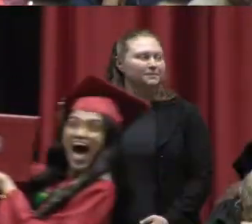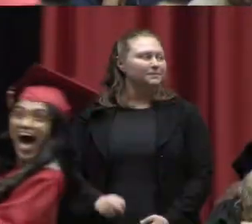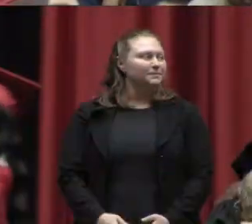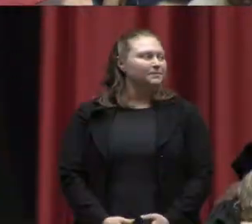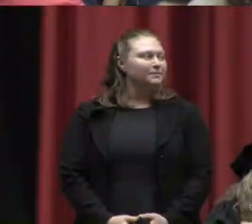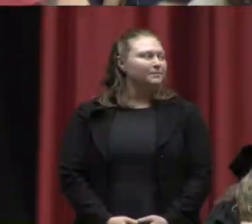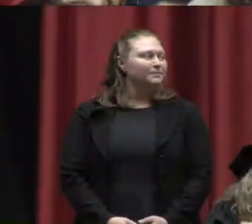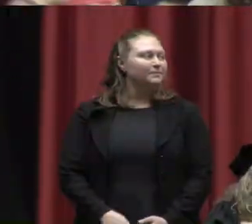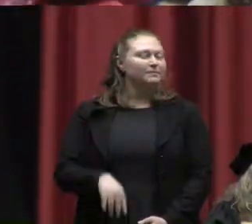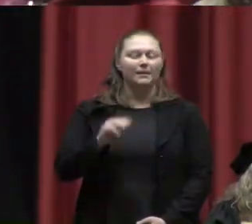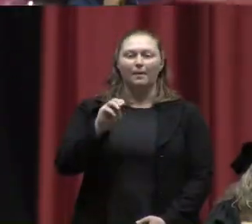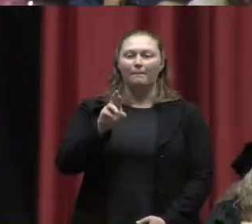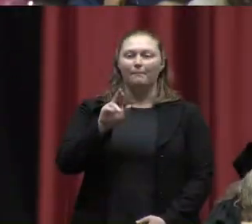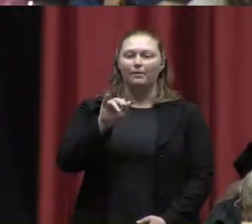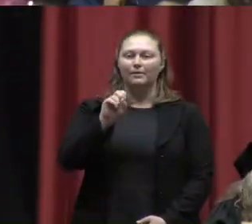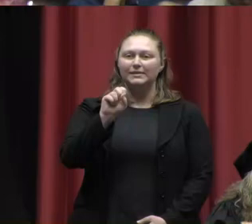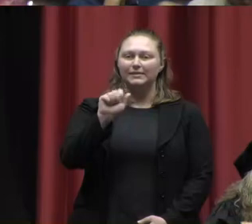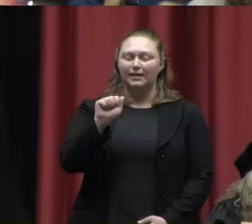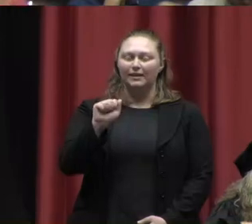Elizabeth Ramsell.